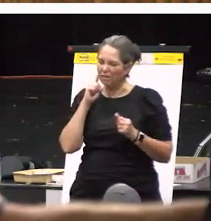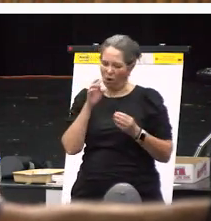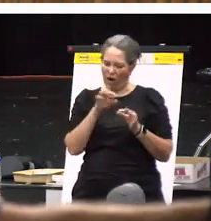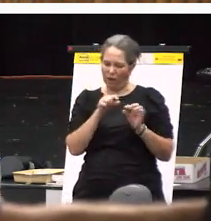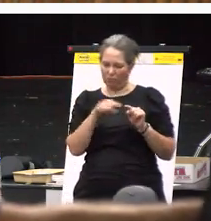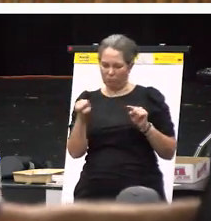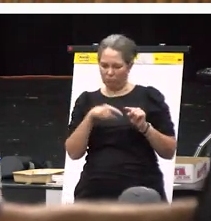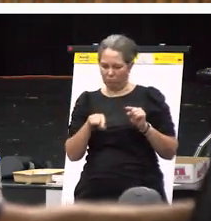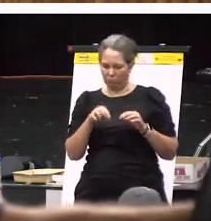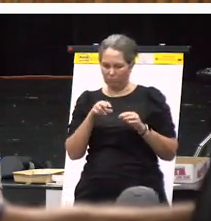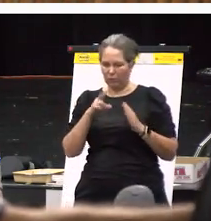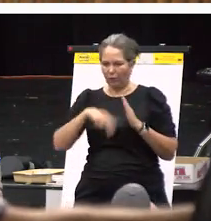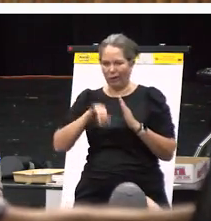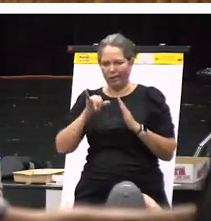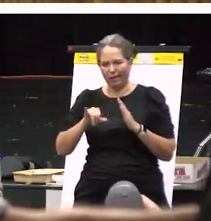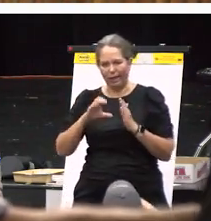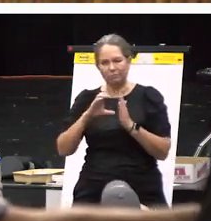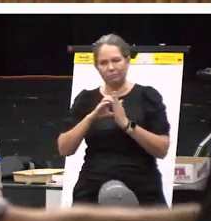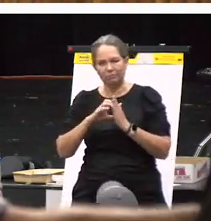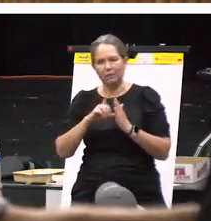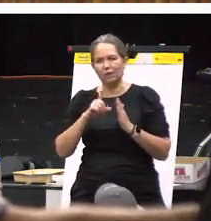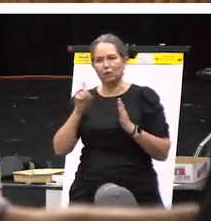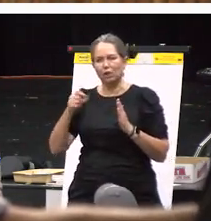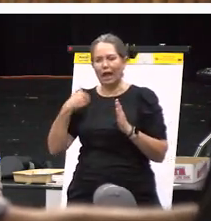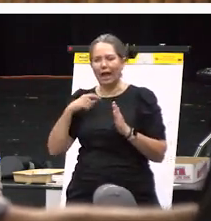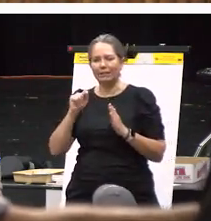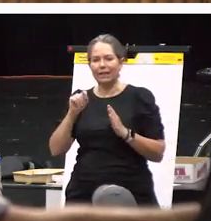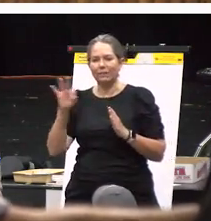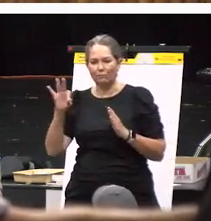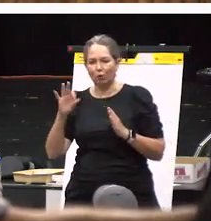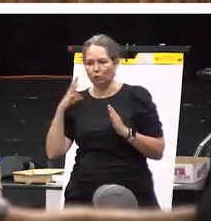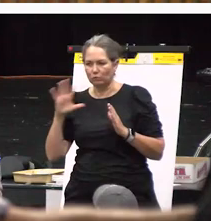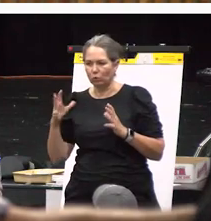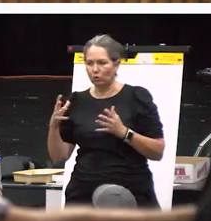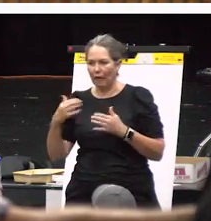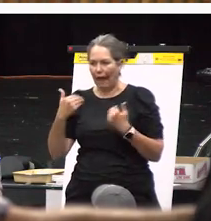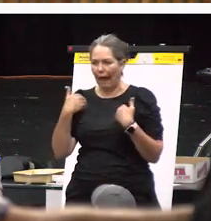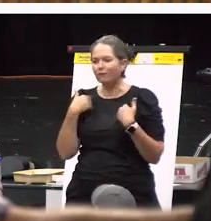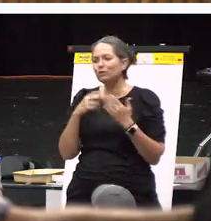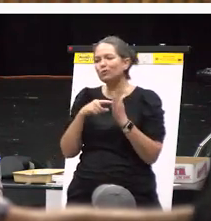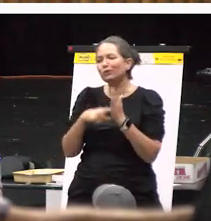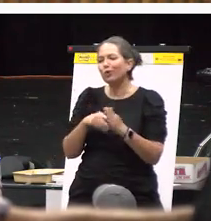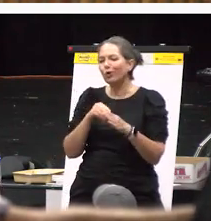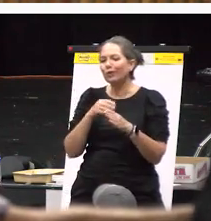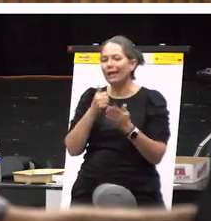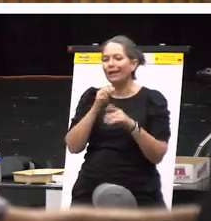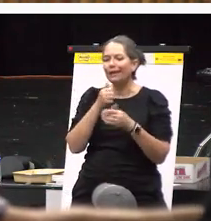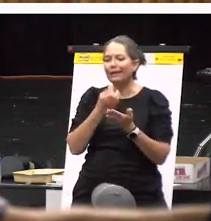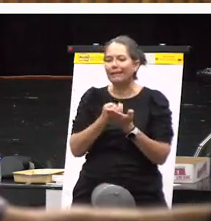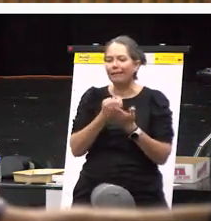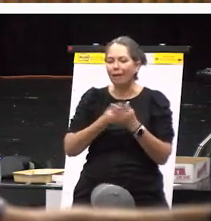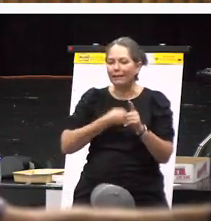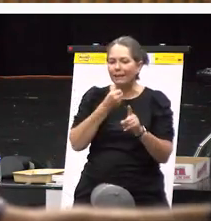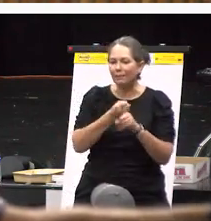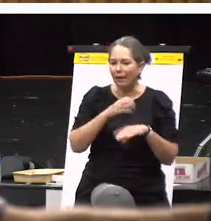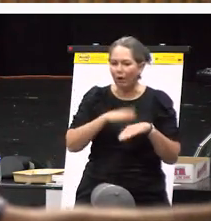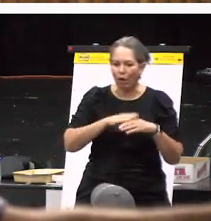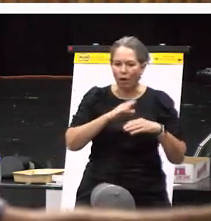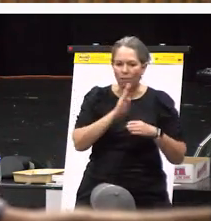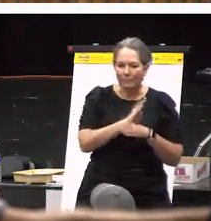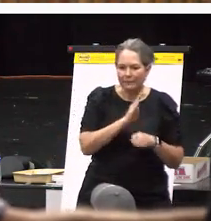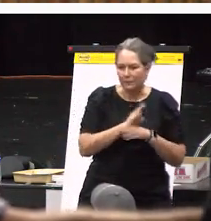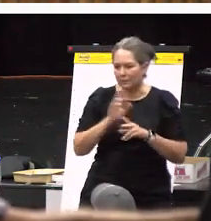me. Convening a task force to quantify the economic impact on the city, businesses, and homeowners, and using that analysis